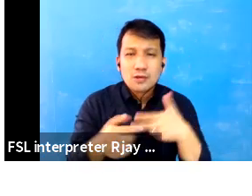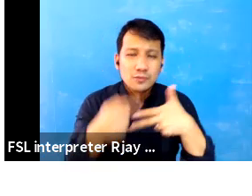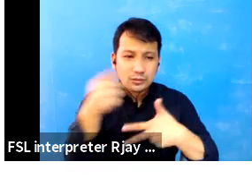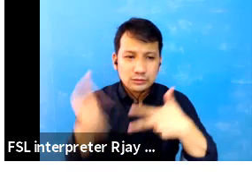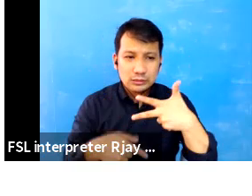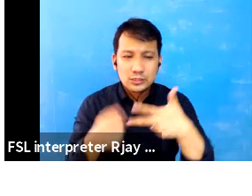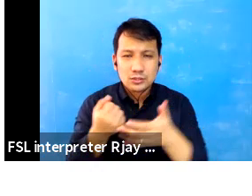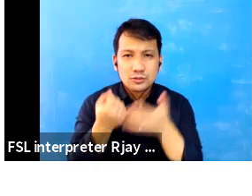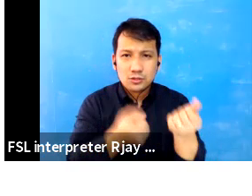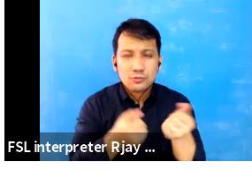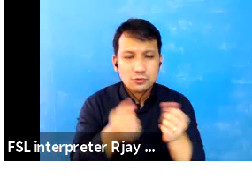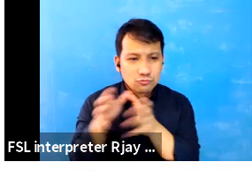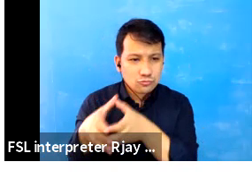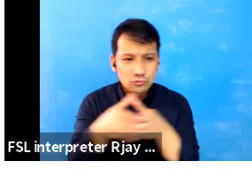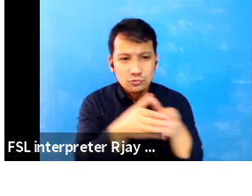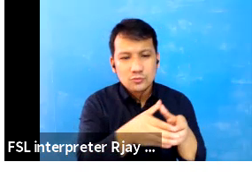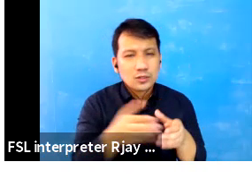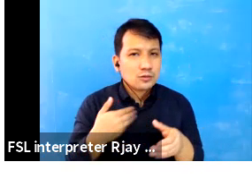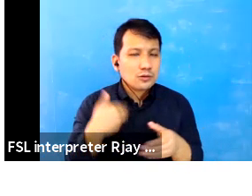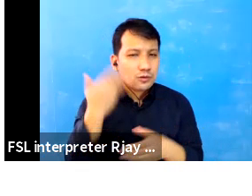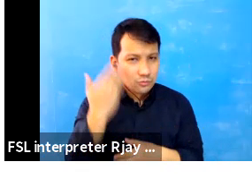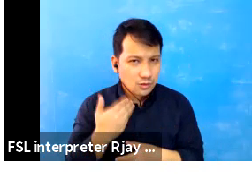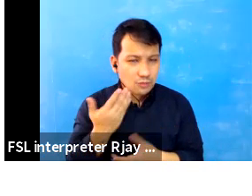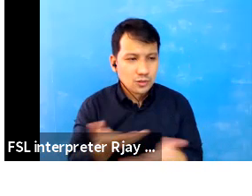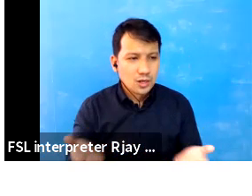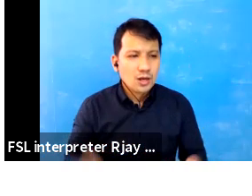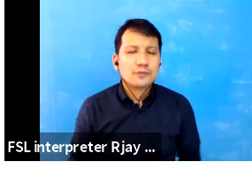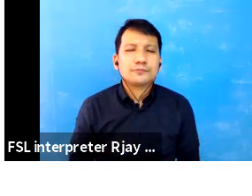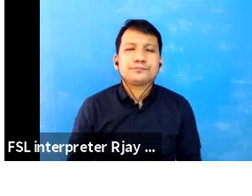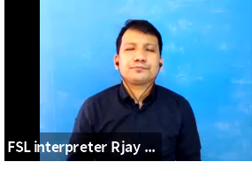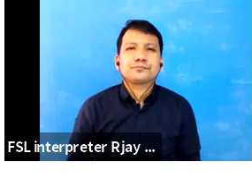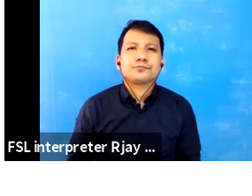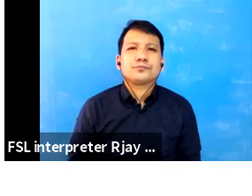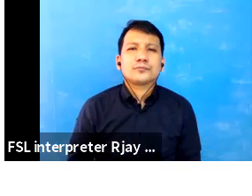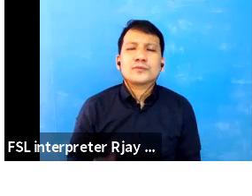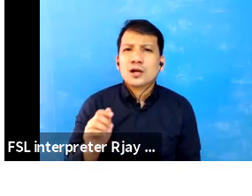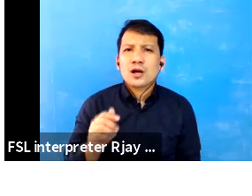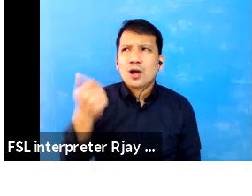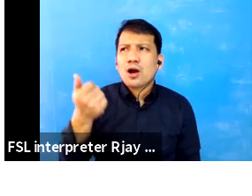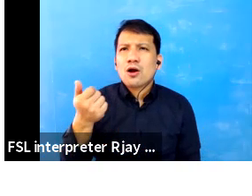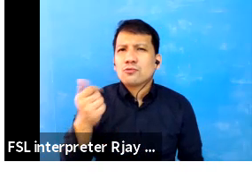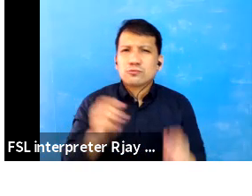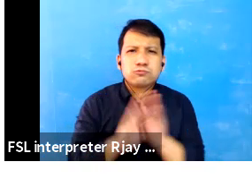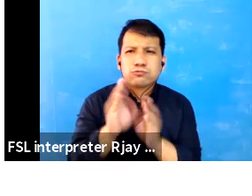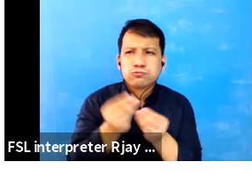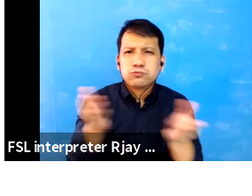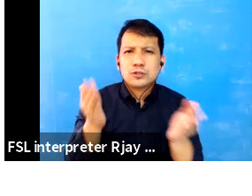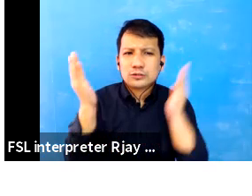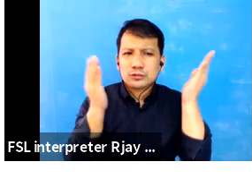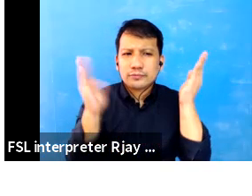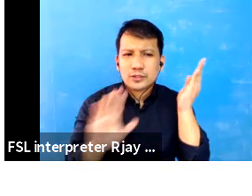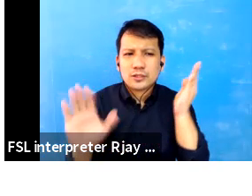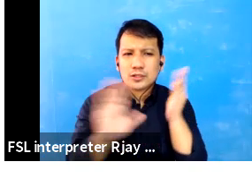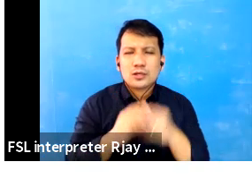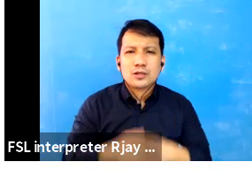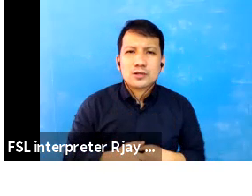resources and allocations may not be sufficient. And also, how do we integrate services in the, and we